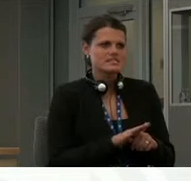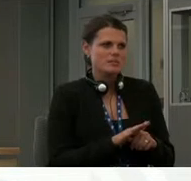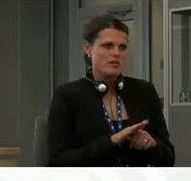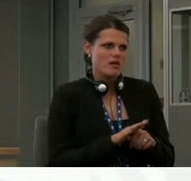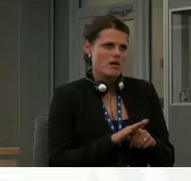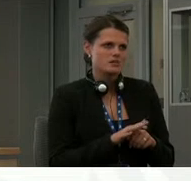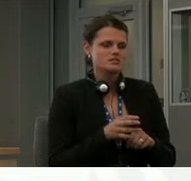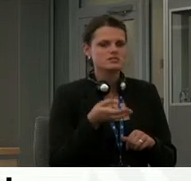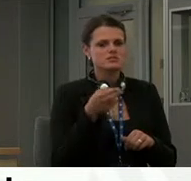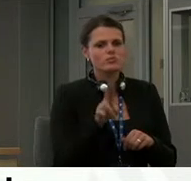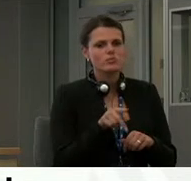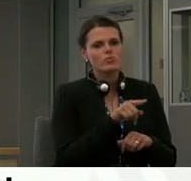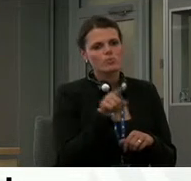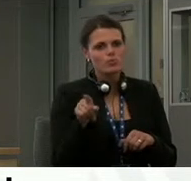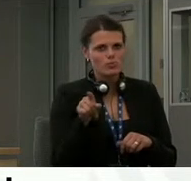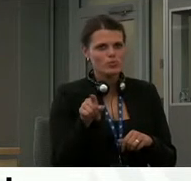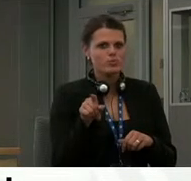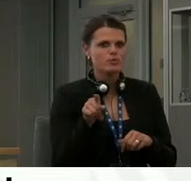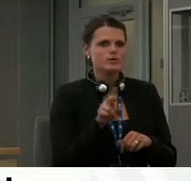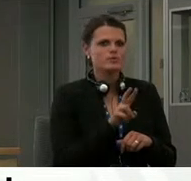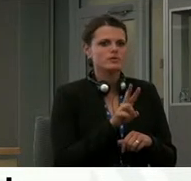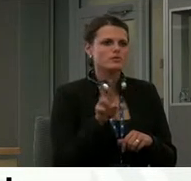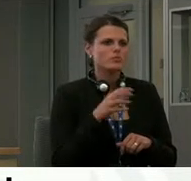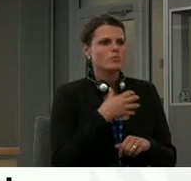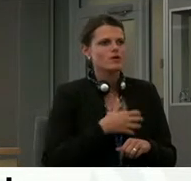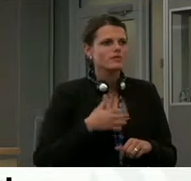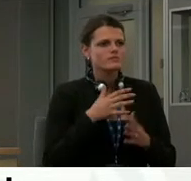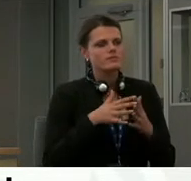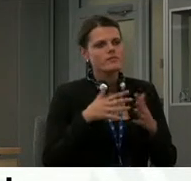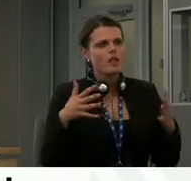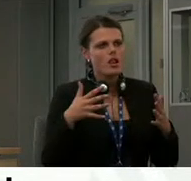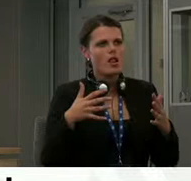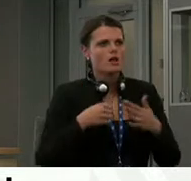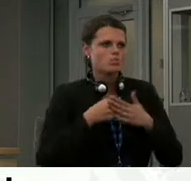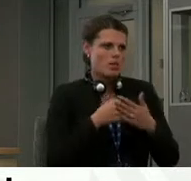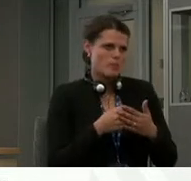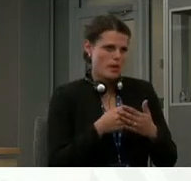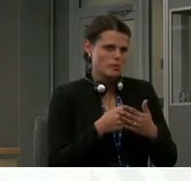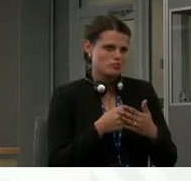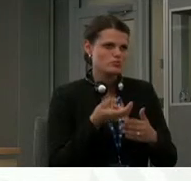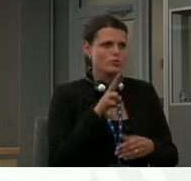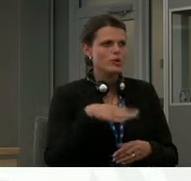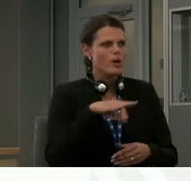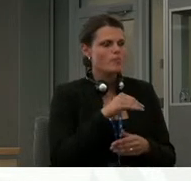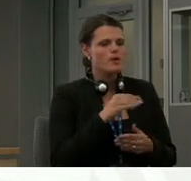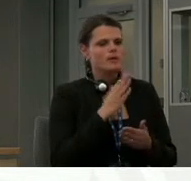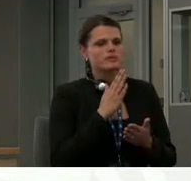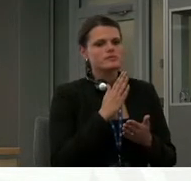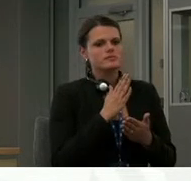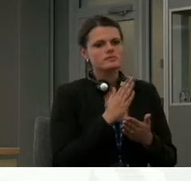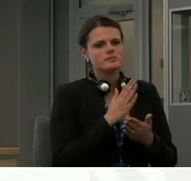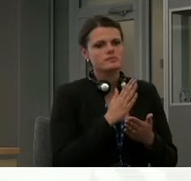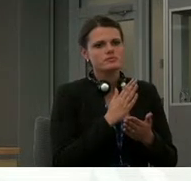discrimination and those who need more intense support. And we are